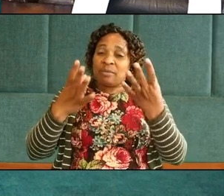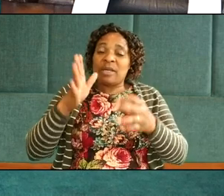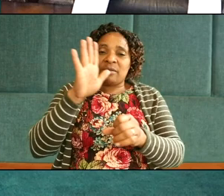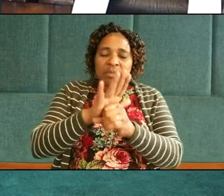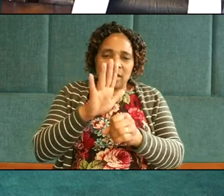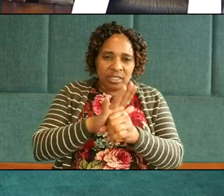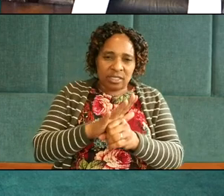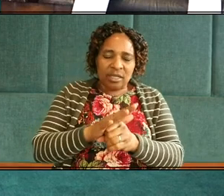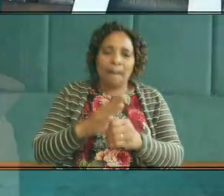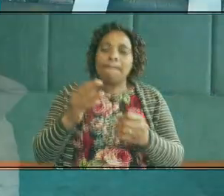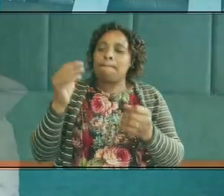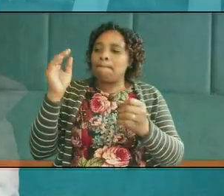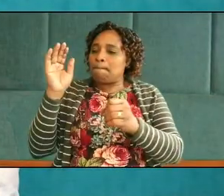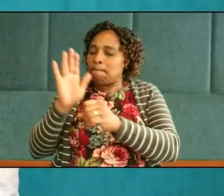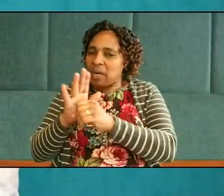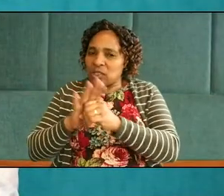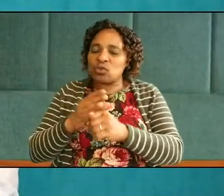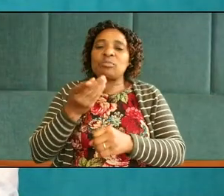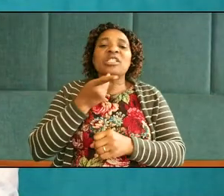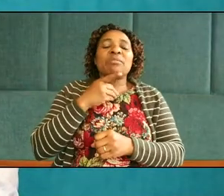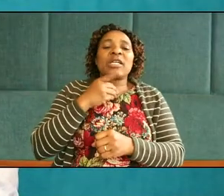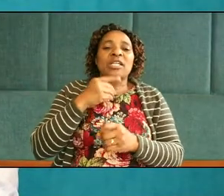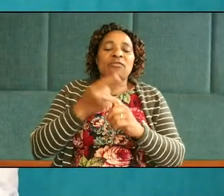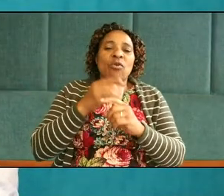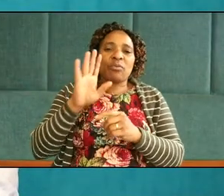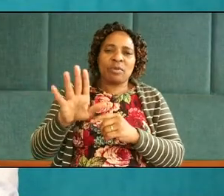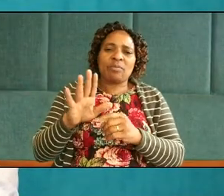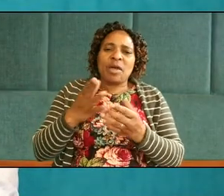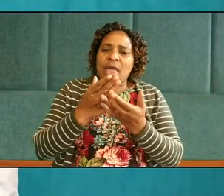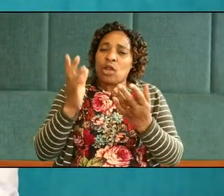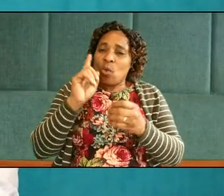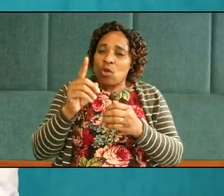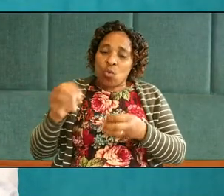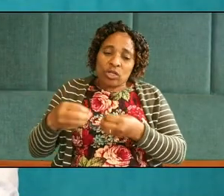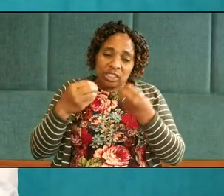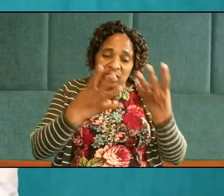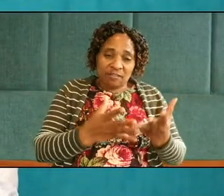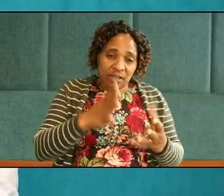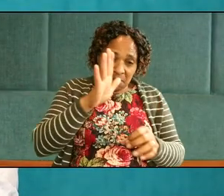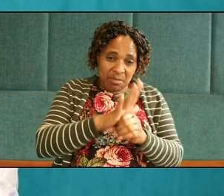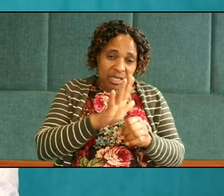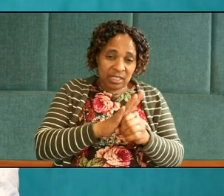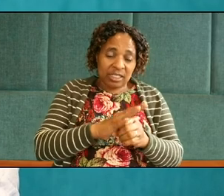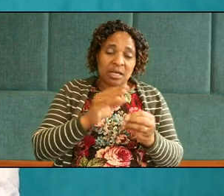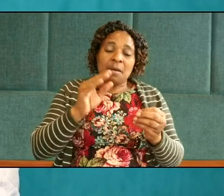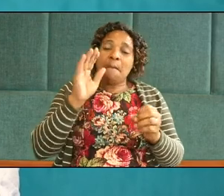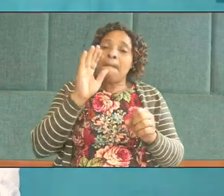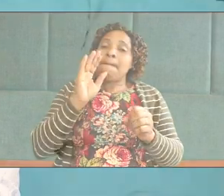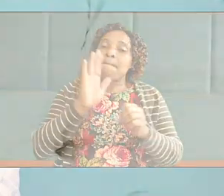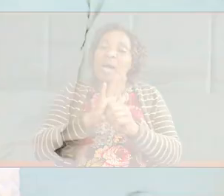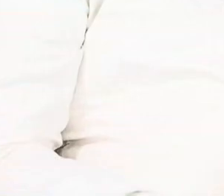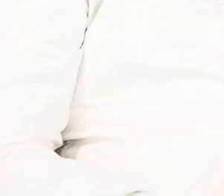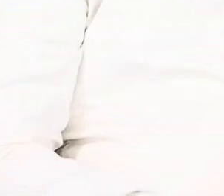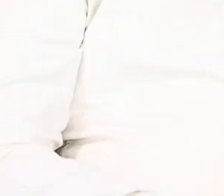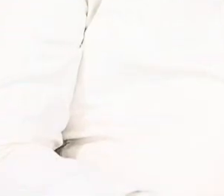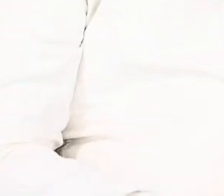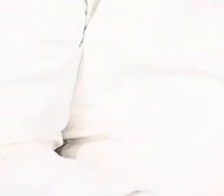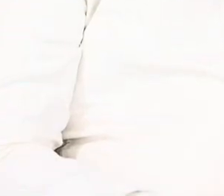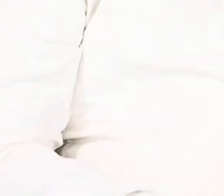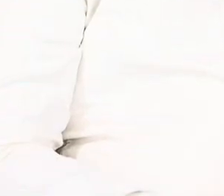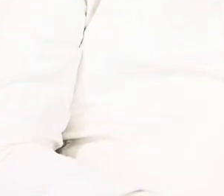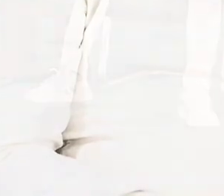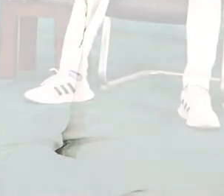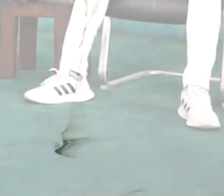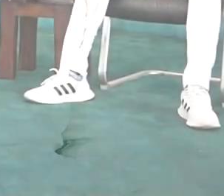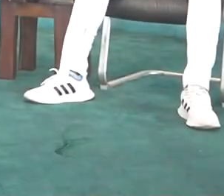be demanded, and from the one who has been entrusted with much, much more will be asked. And so really what you're looking